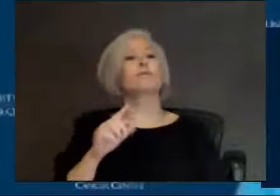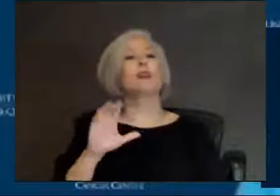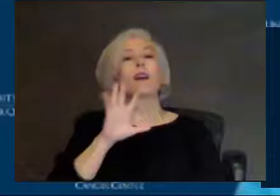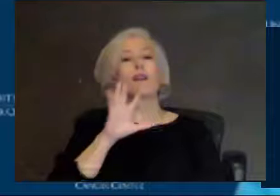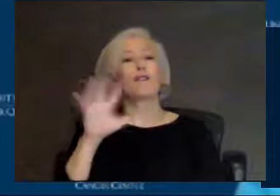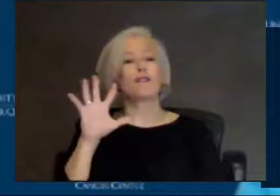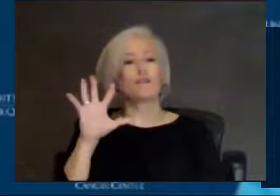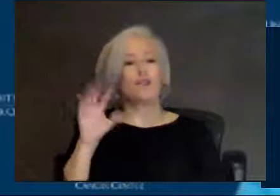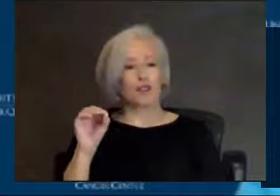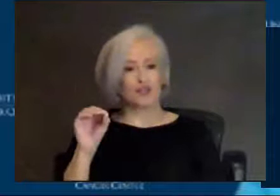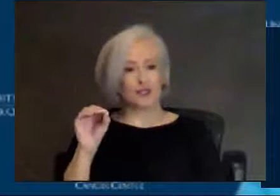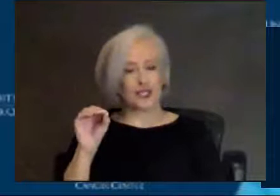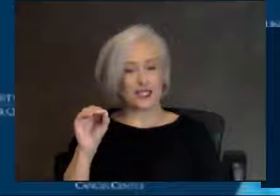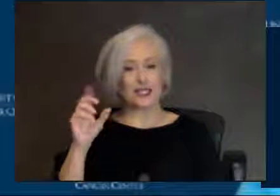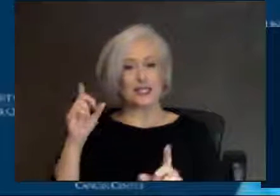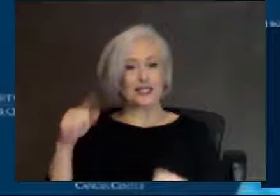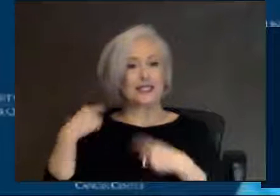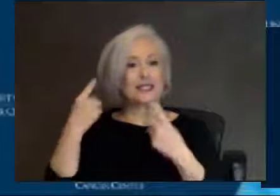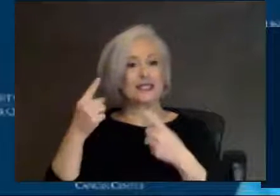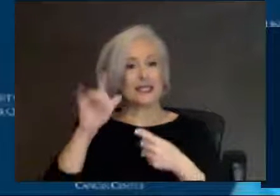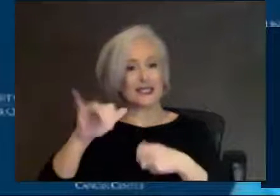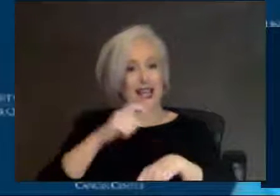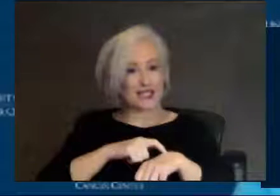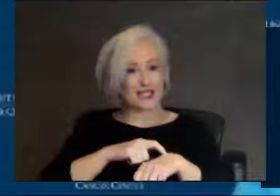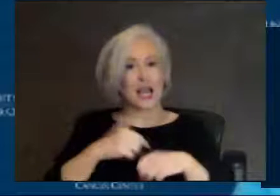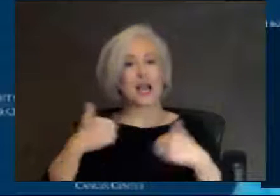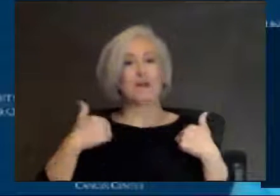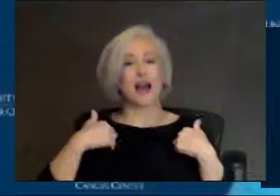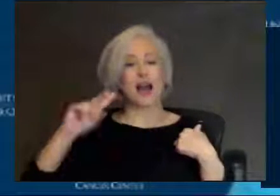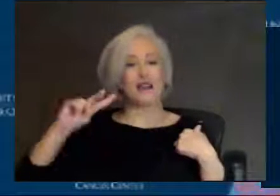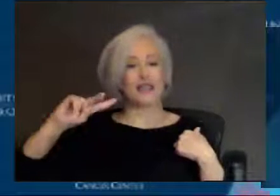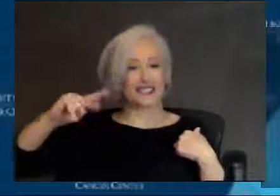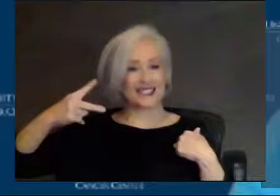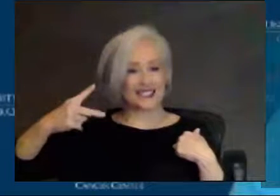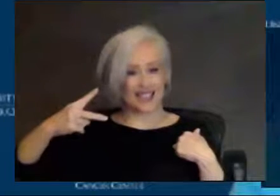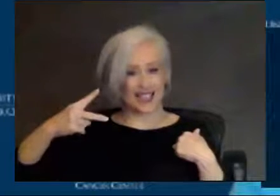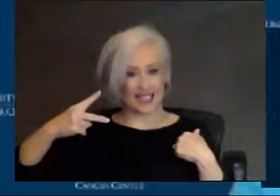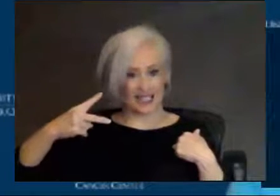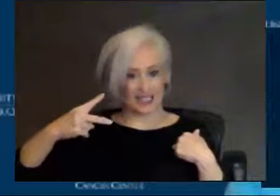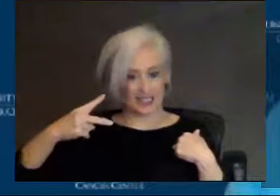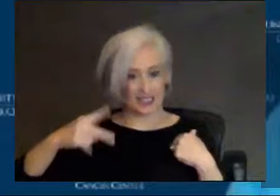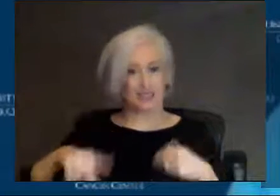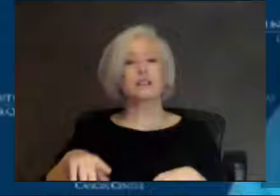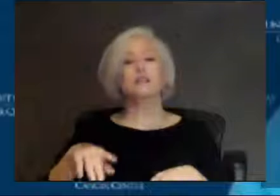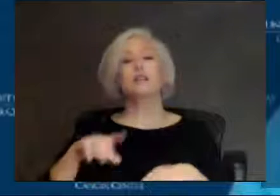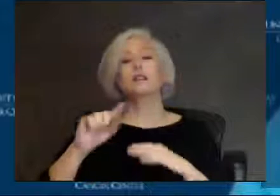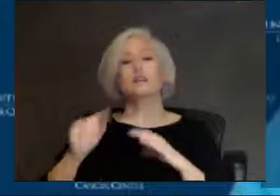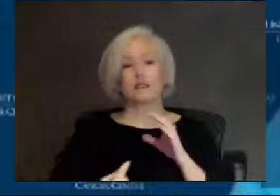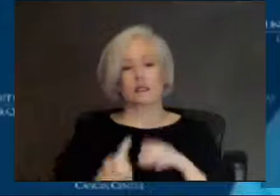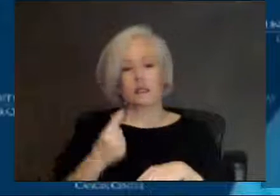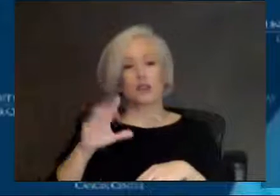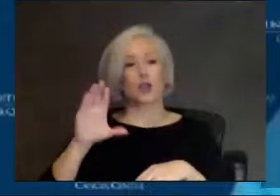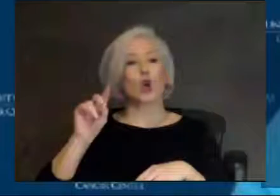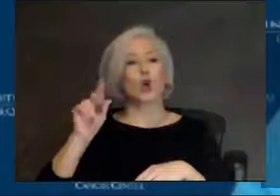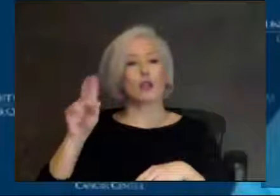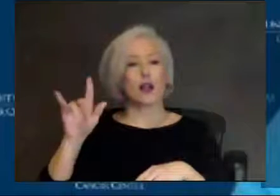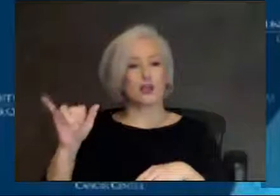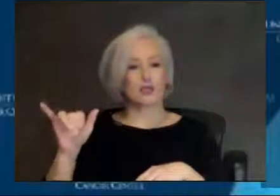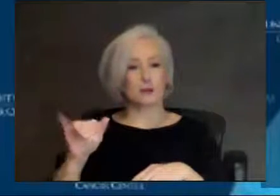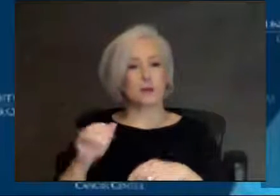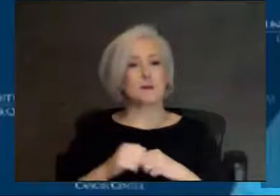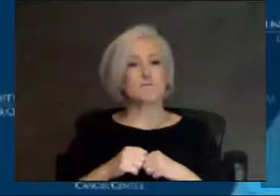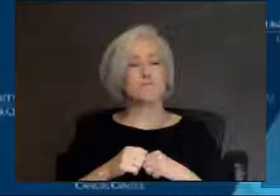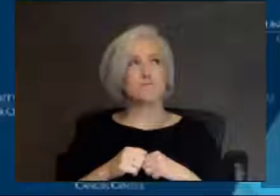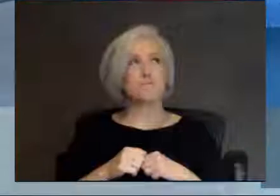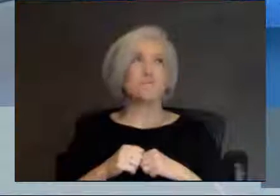had a second colonoscopy. And I can say that between the two,